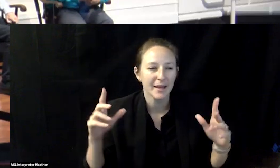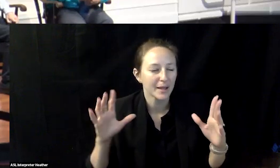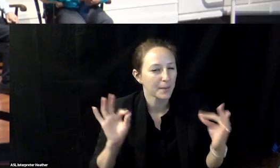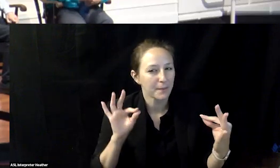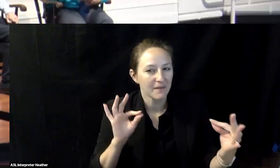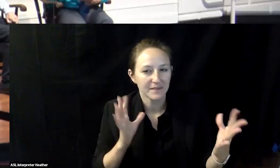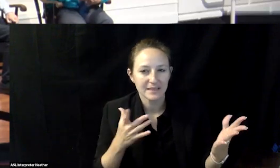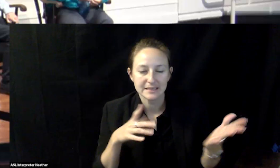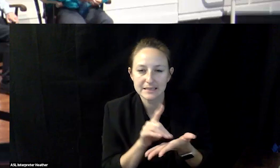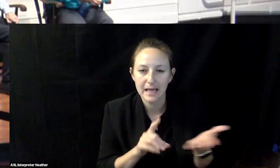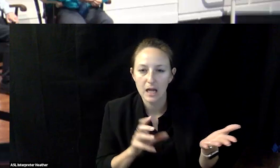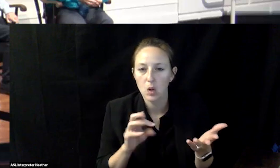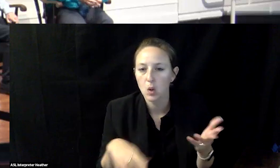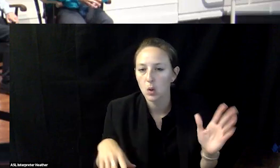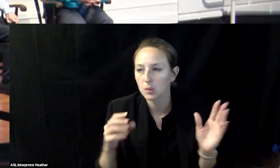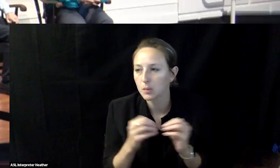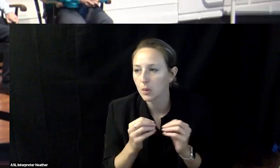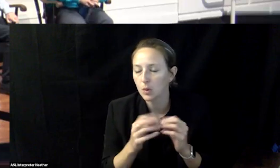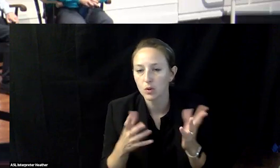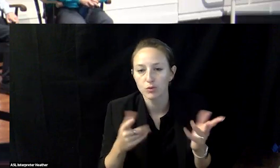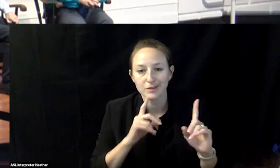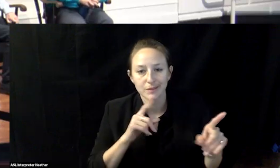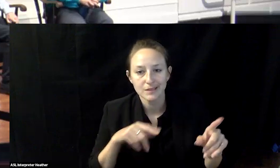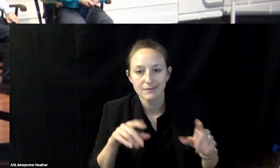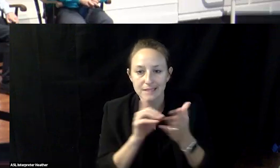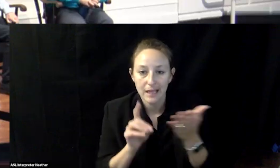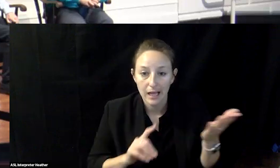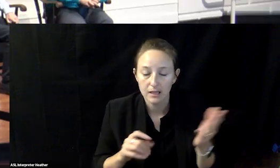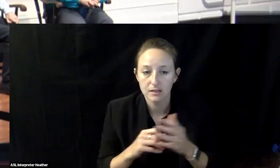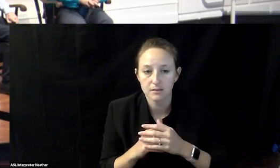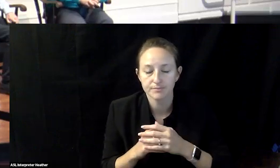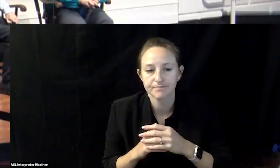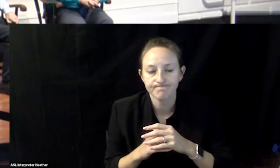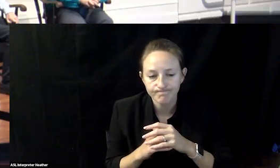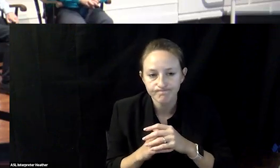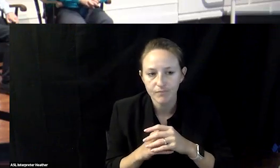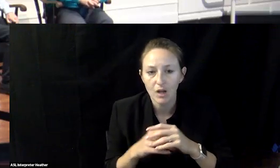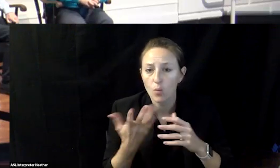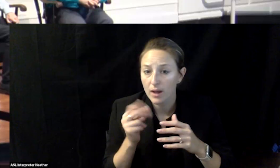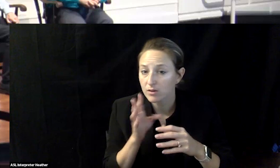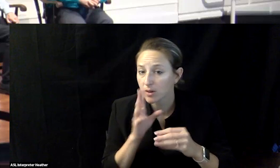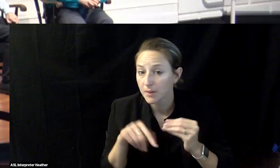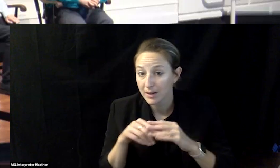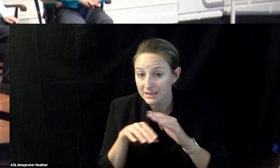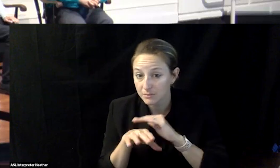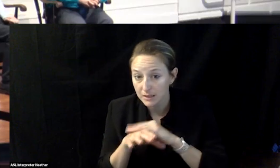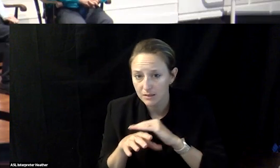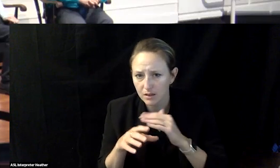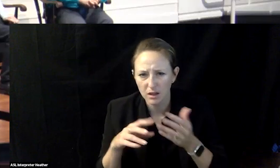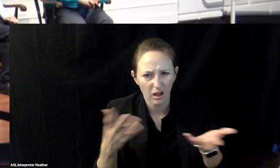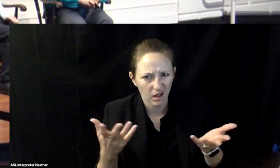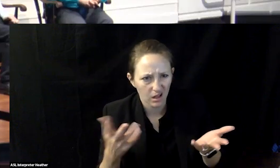design. And often if I would ask, okay, how about accessibility? They would say, what do you mean? Like, what am I supposed to look